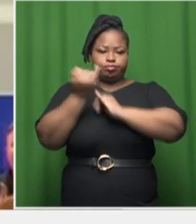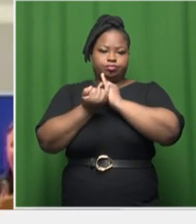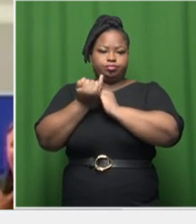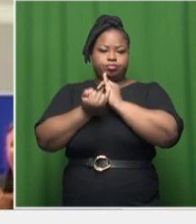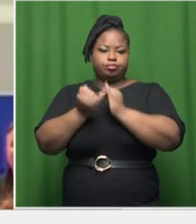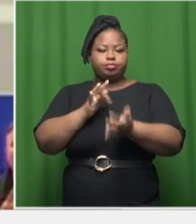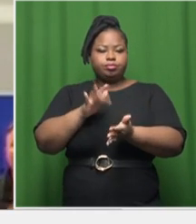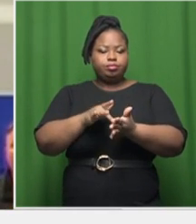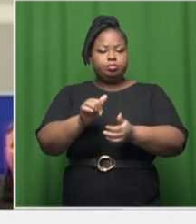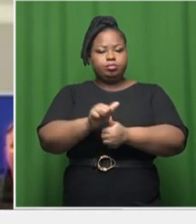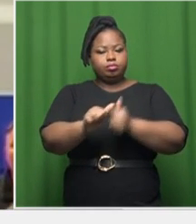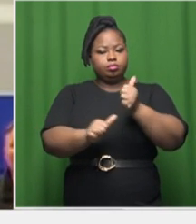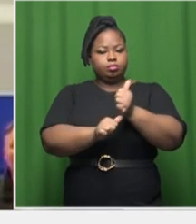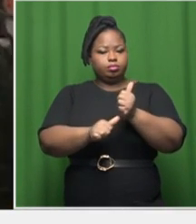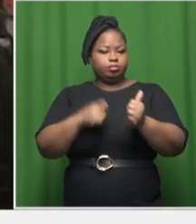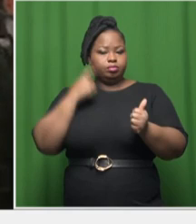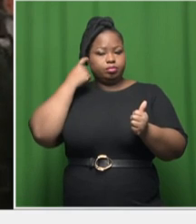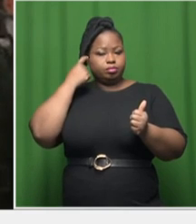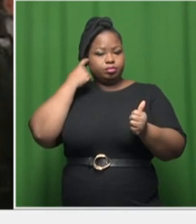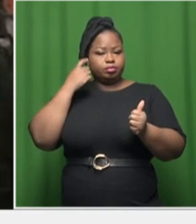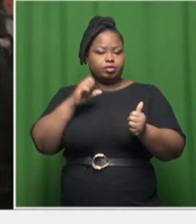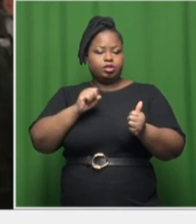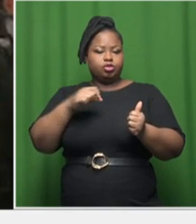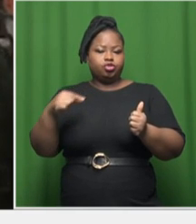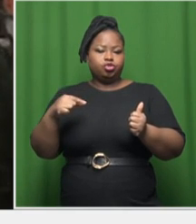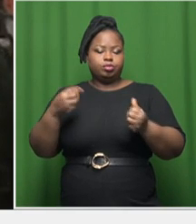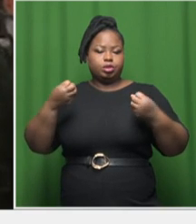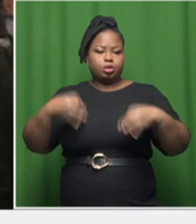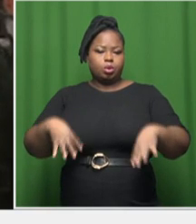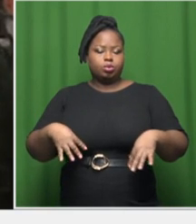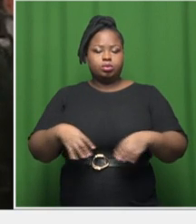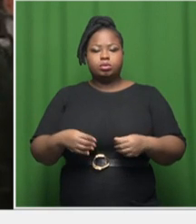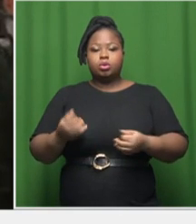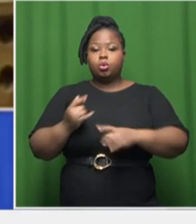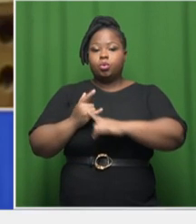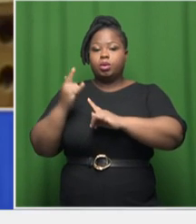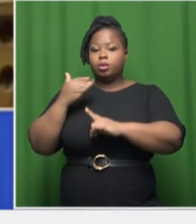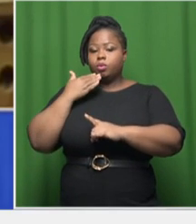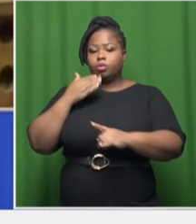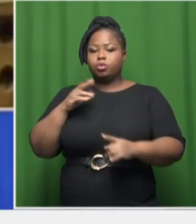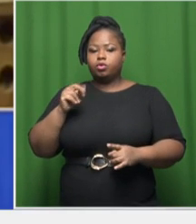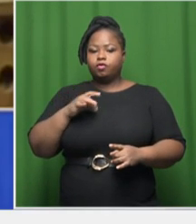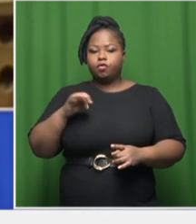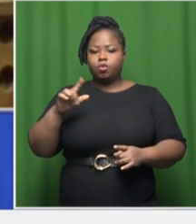of deputy secretary general and lost out to Nomvula Mokwenyane.